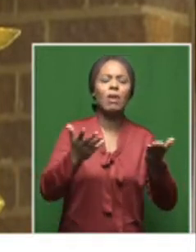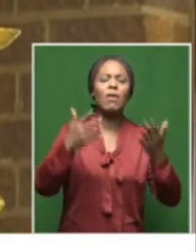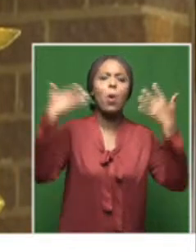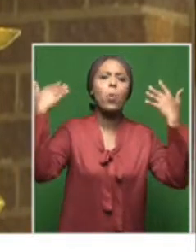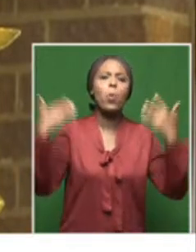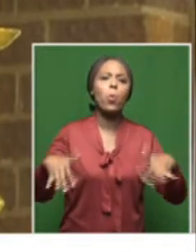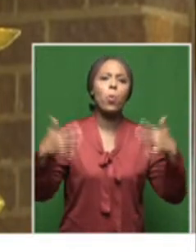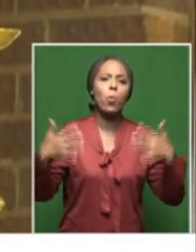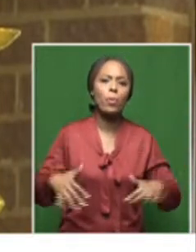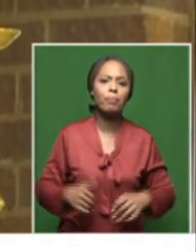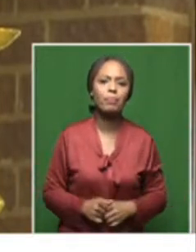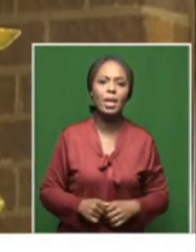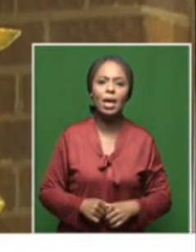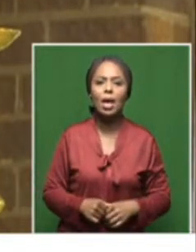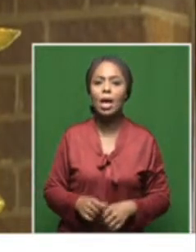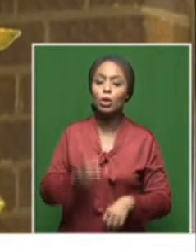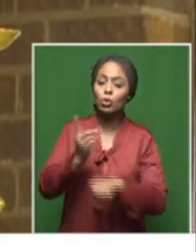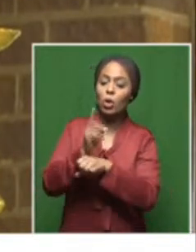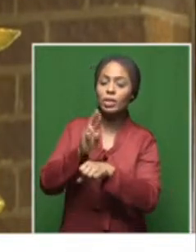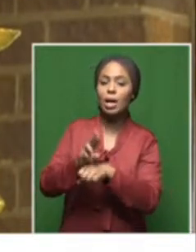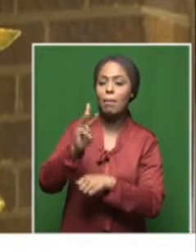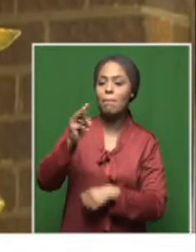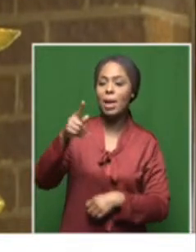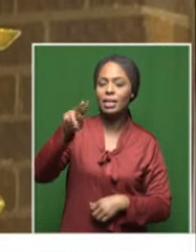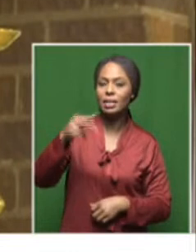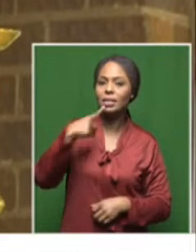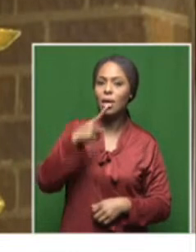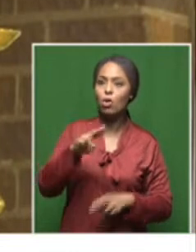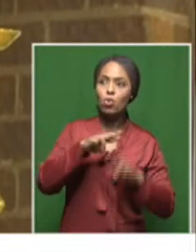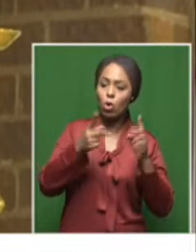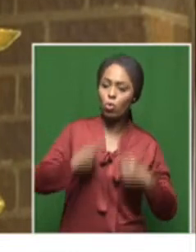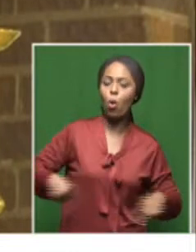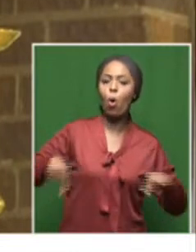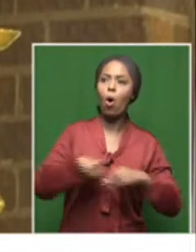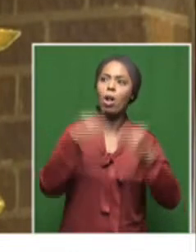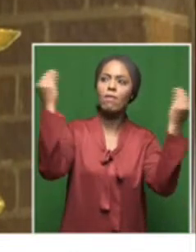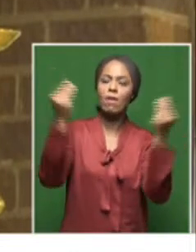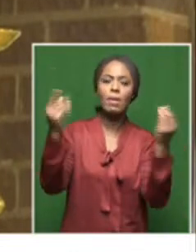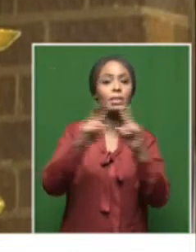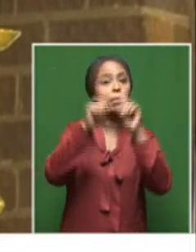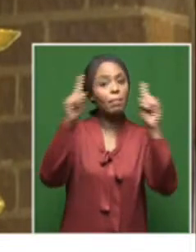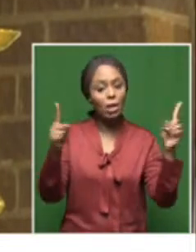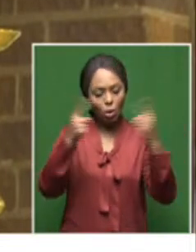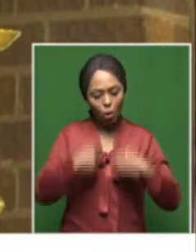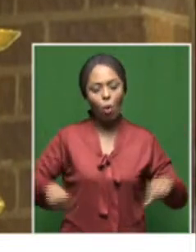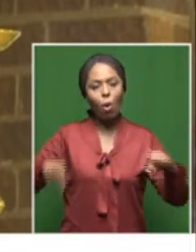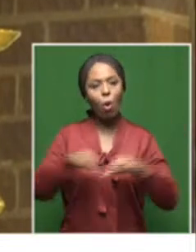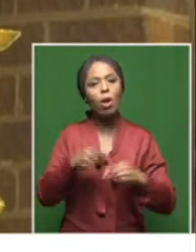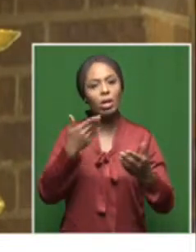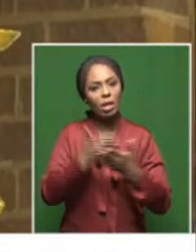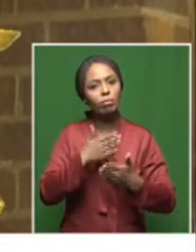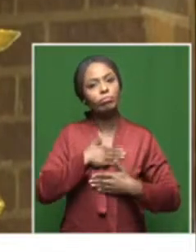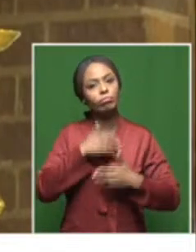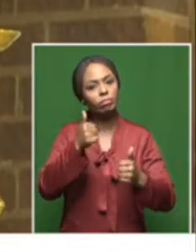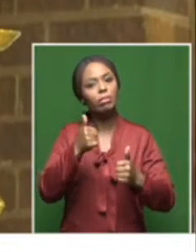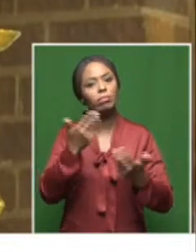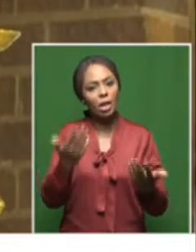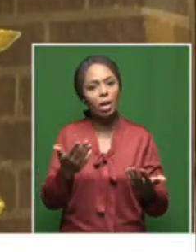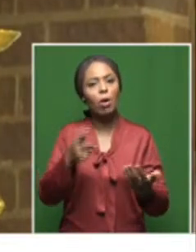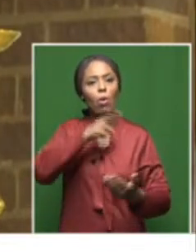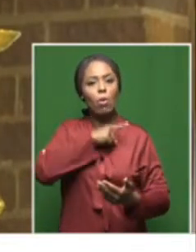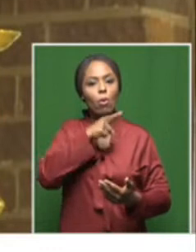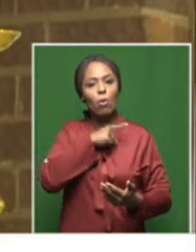Dr. Martin Luther King Jr. says, "Not all of us can be famous, but all of us can be great, because greatness is determined